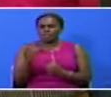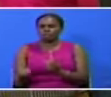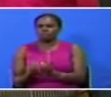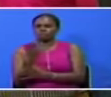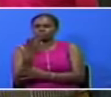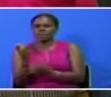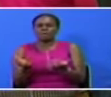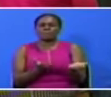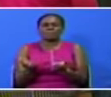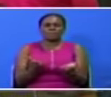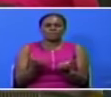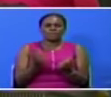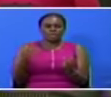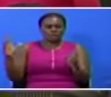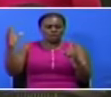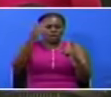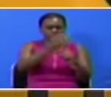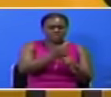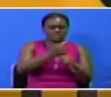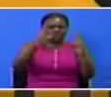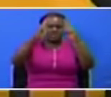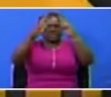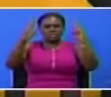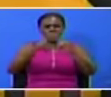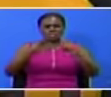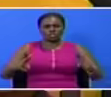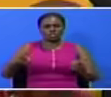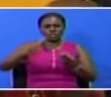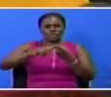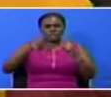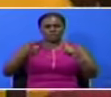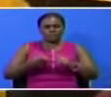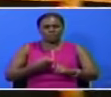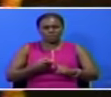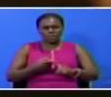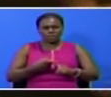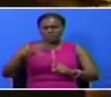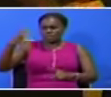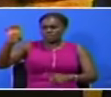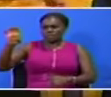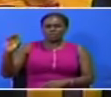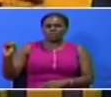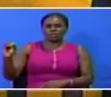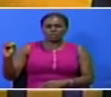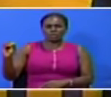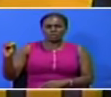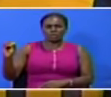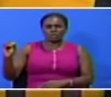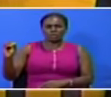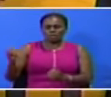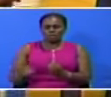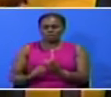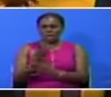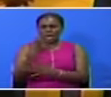their businesses to meet international standards. That is Collins Majale, the CEO of... The Pioneer Class